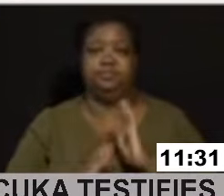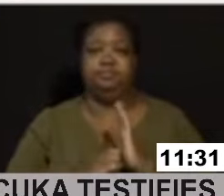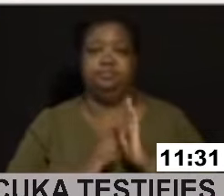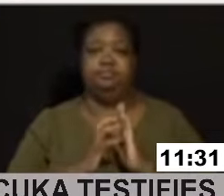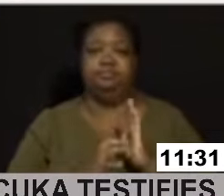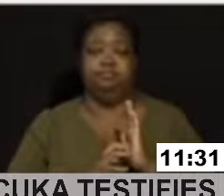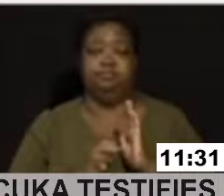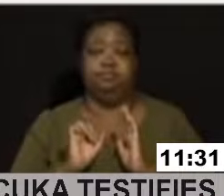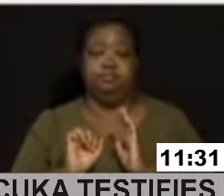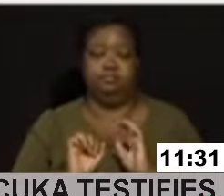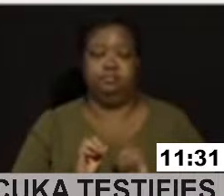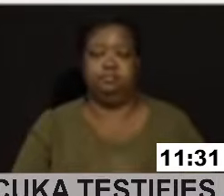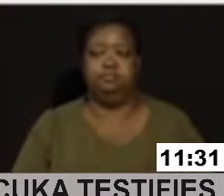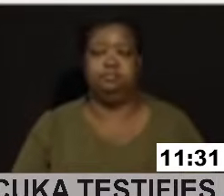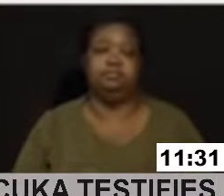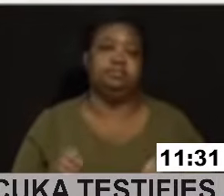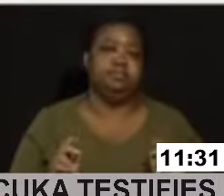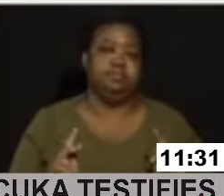I think it's important to